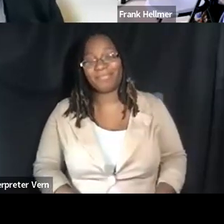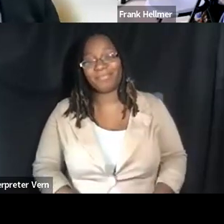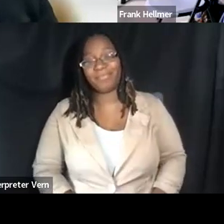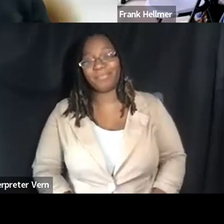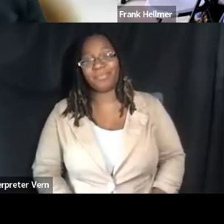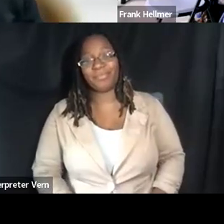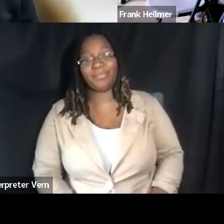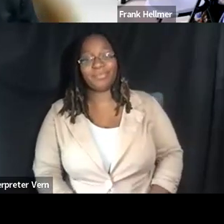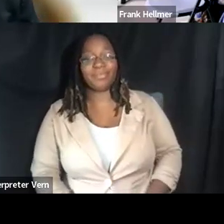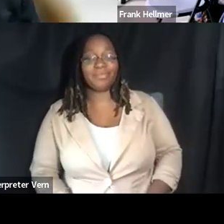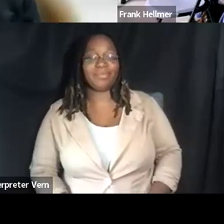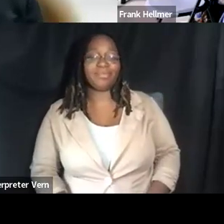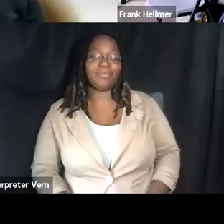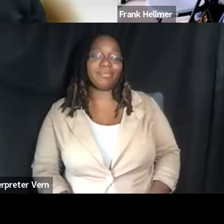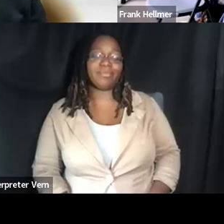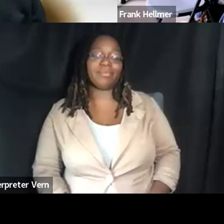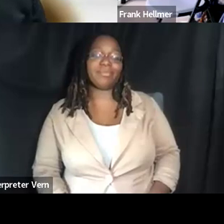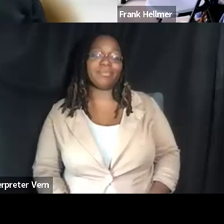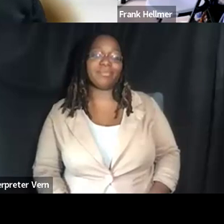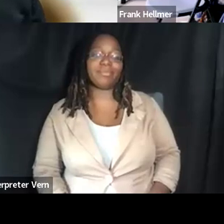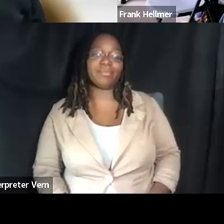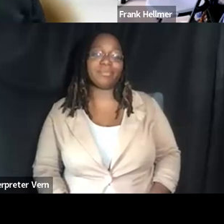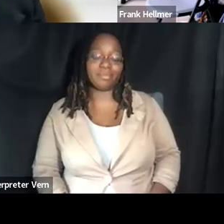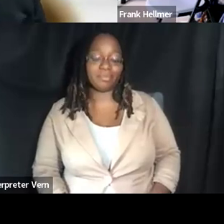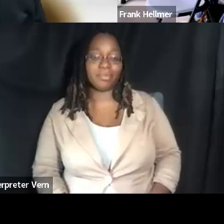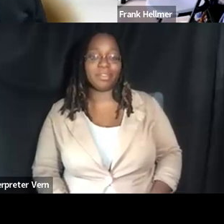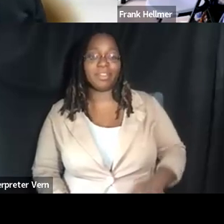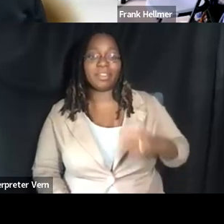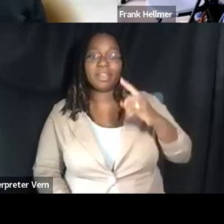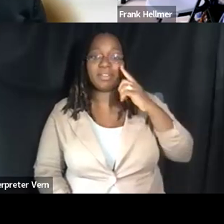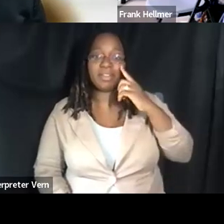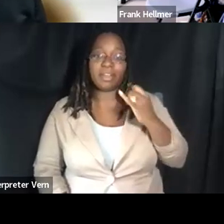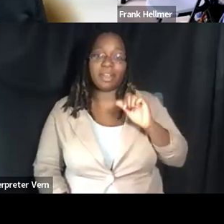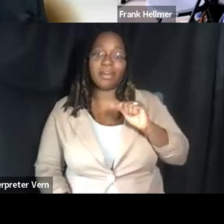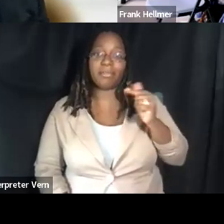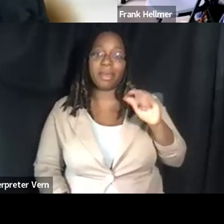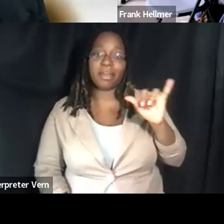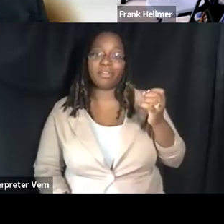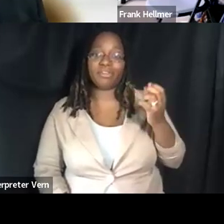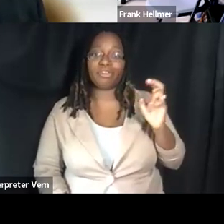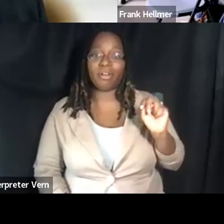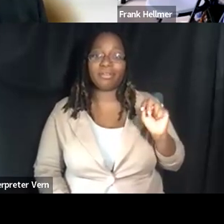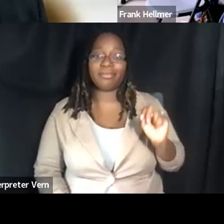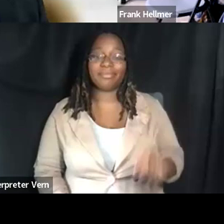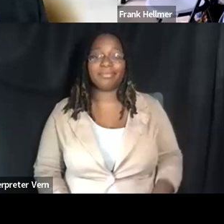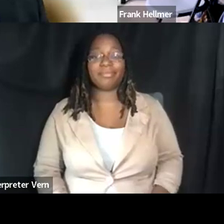Couldn't not. So and without, I guess I think I'm turning it back over to John.